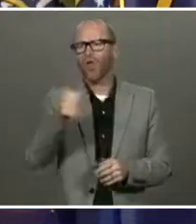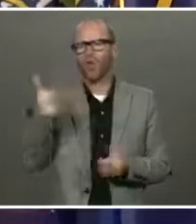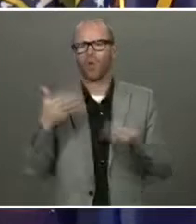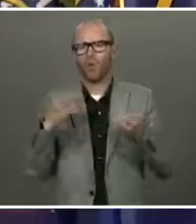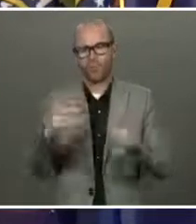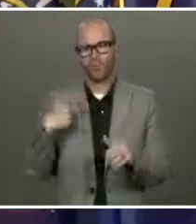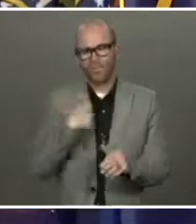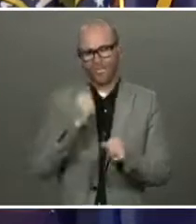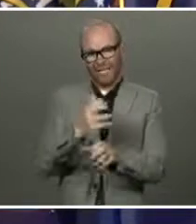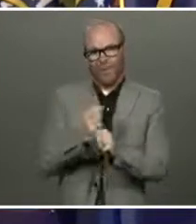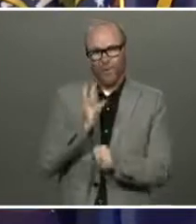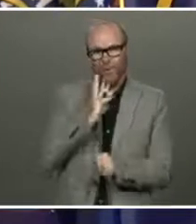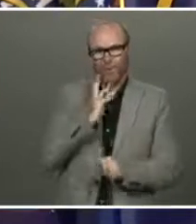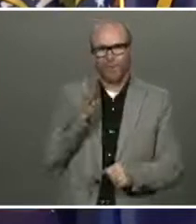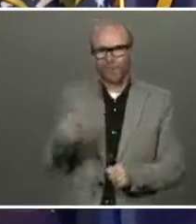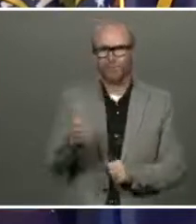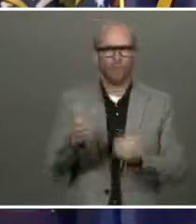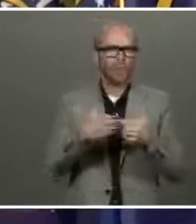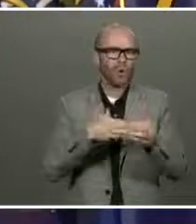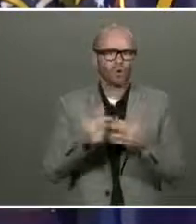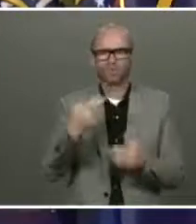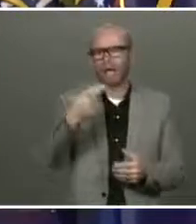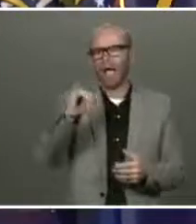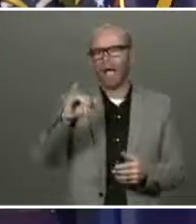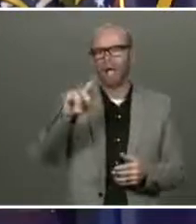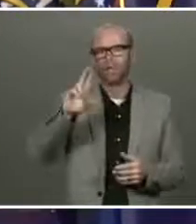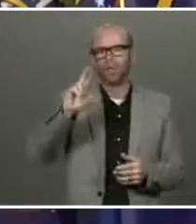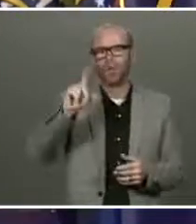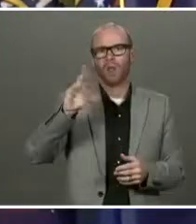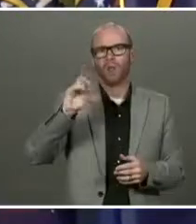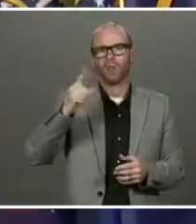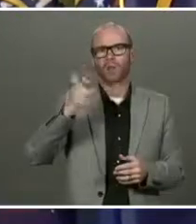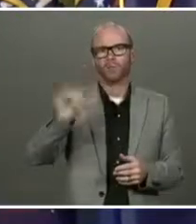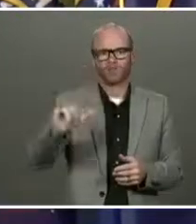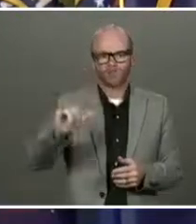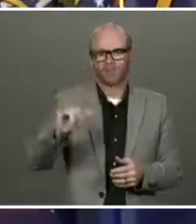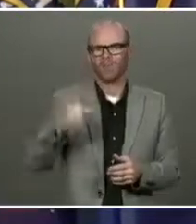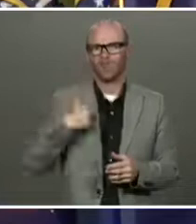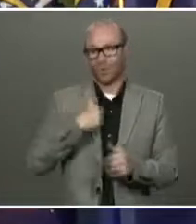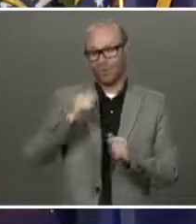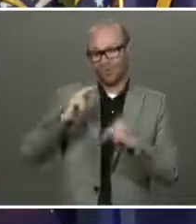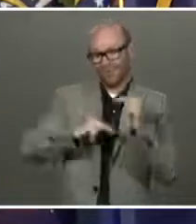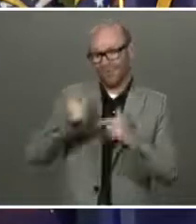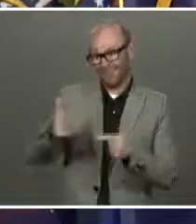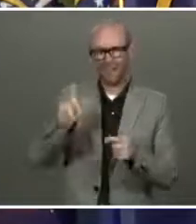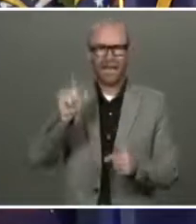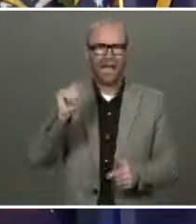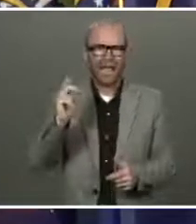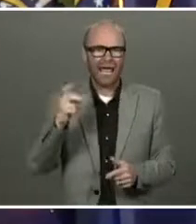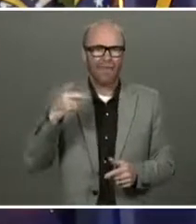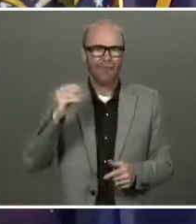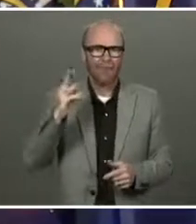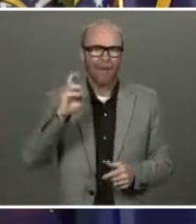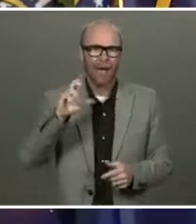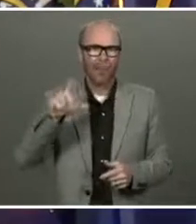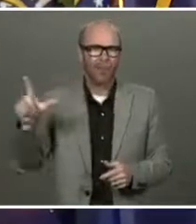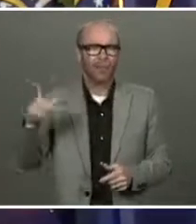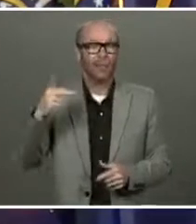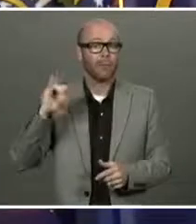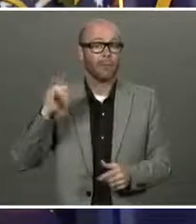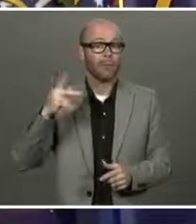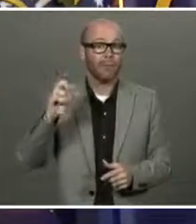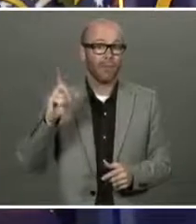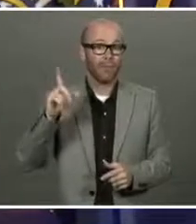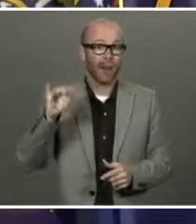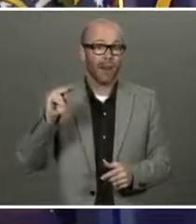get water there? Whether it's because the hydrology of the river increases and we're able to build the Lake Powell Pipeline, or some other way, and I know that